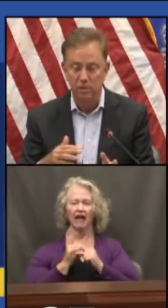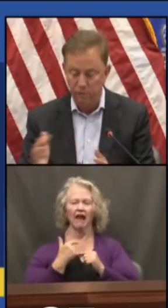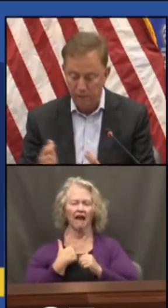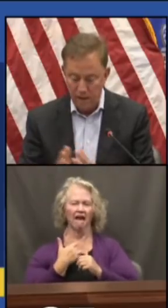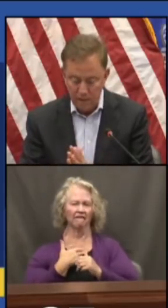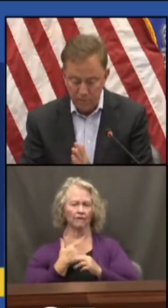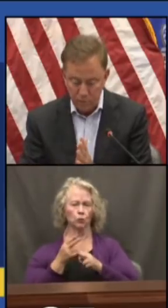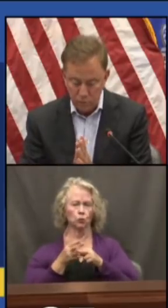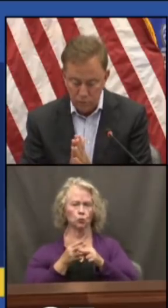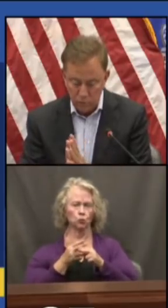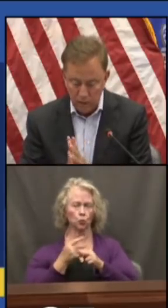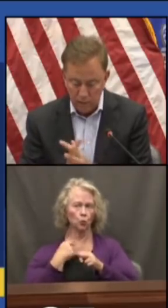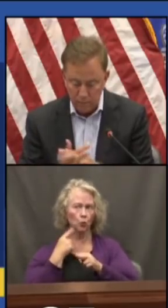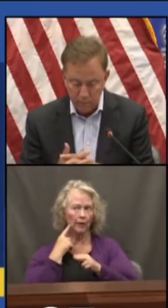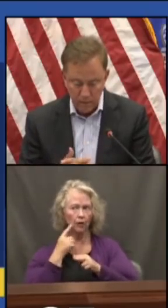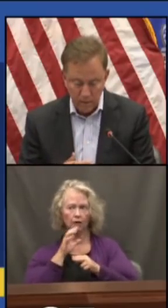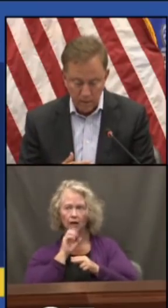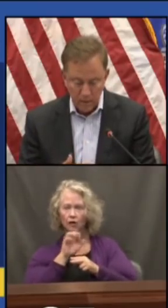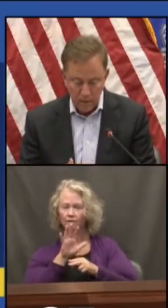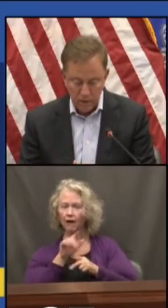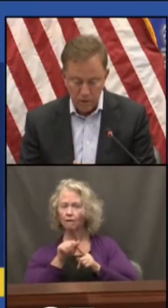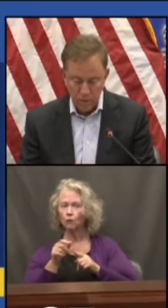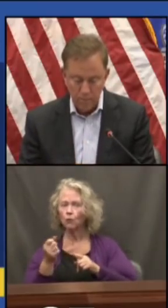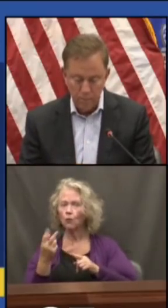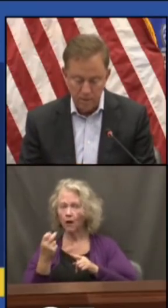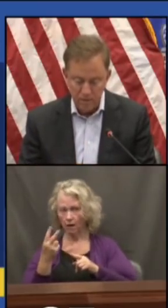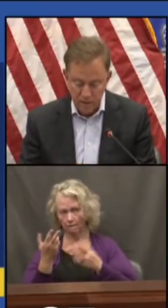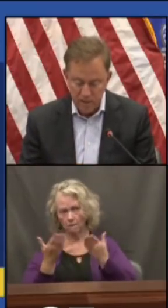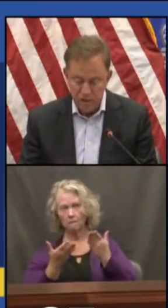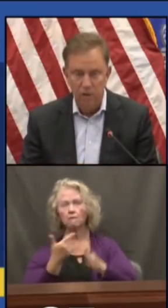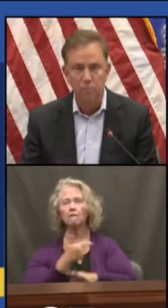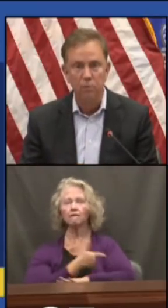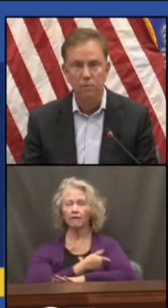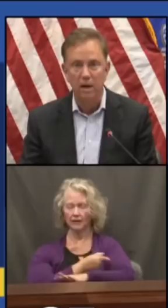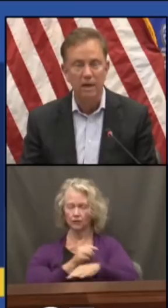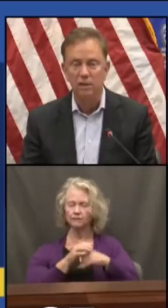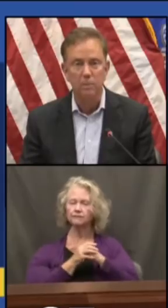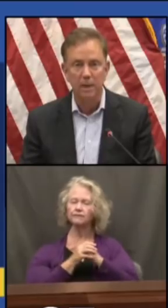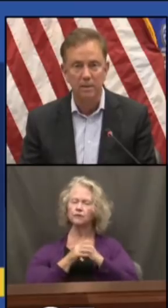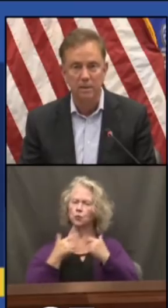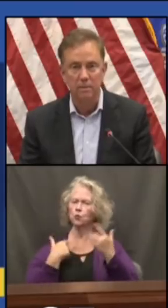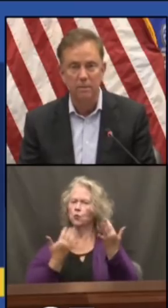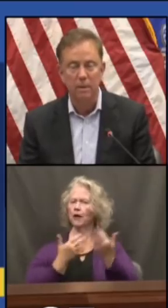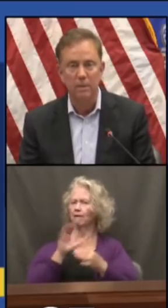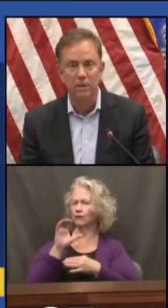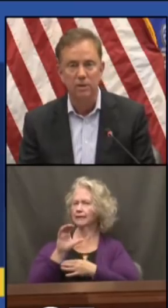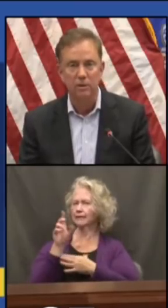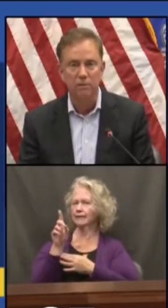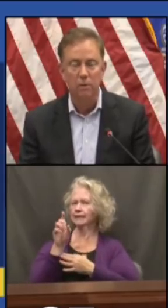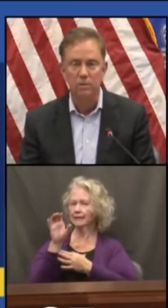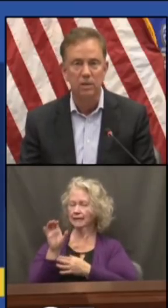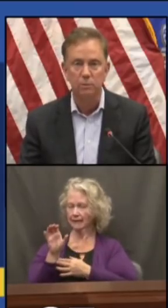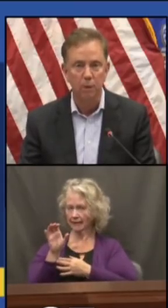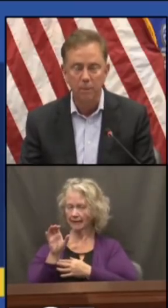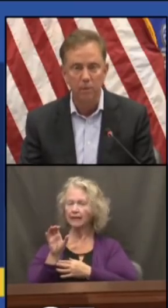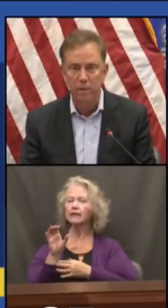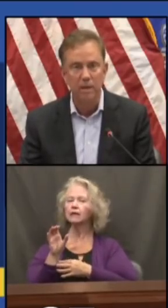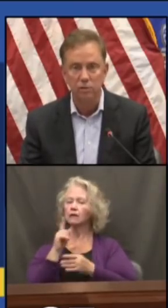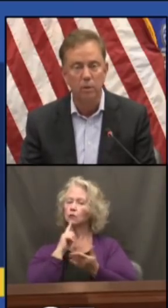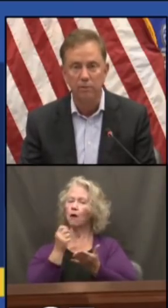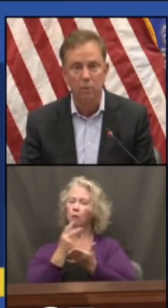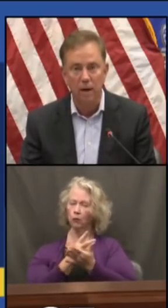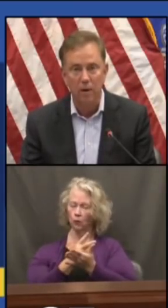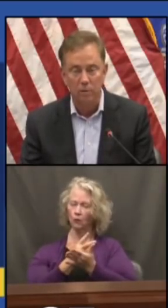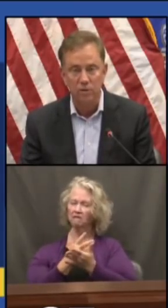kids ages 5 through 12. So CDC approval, I expect it, and Manisha confirms this, probably